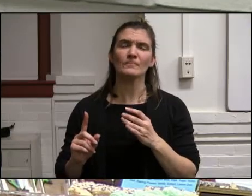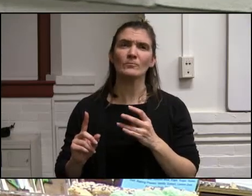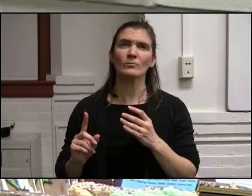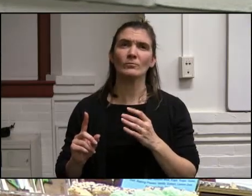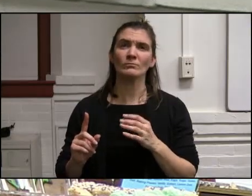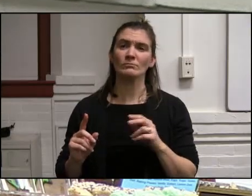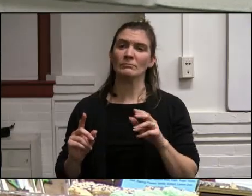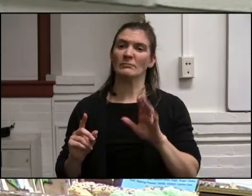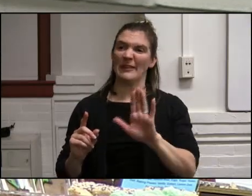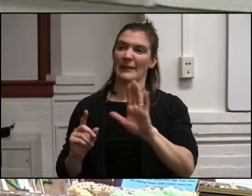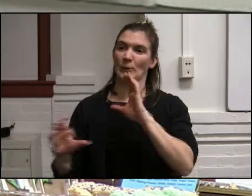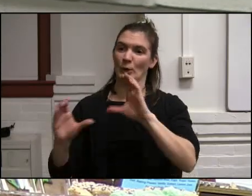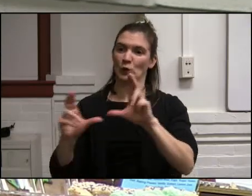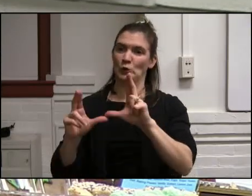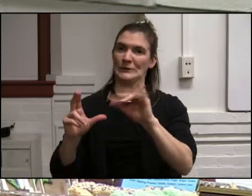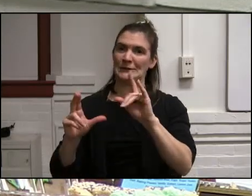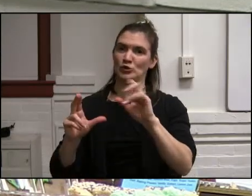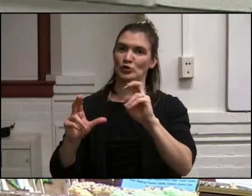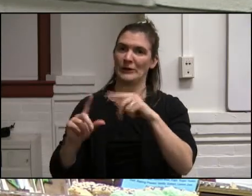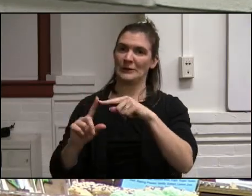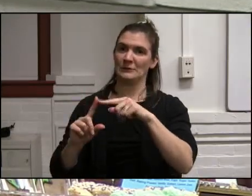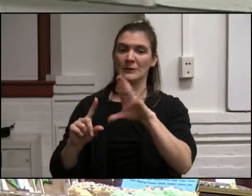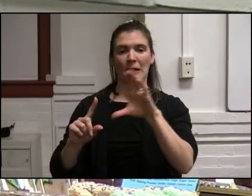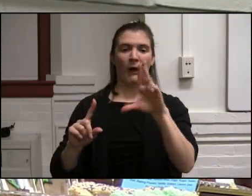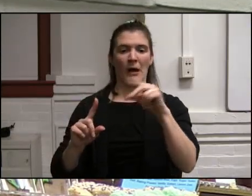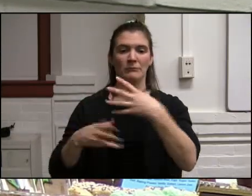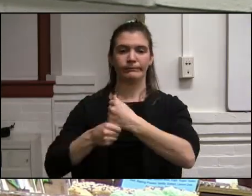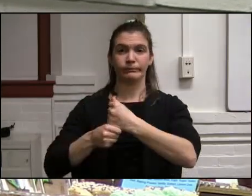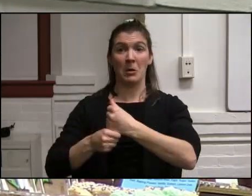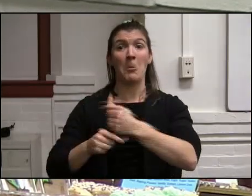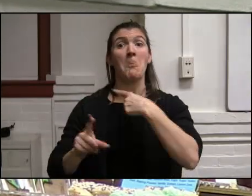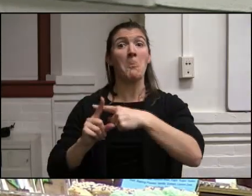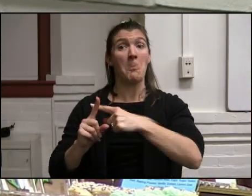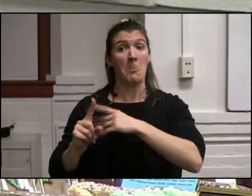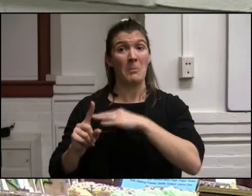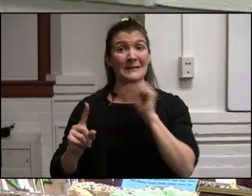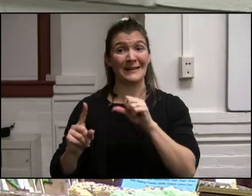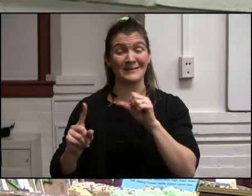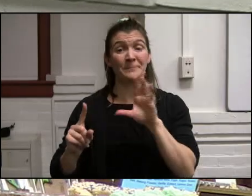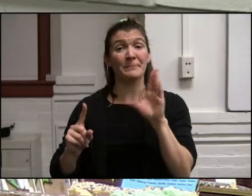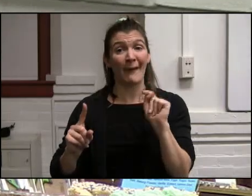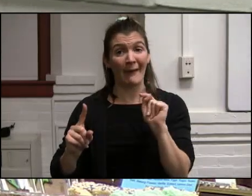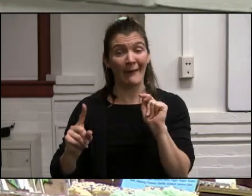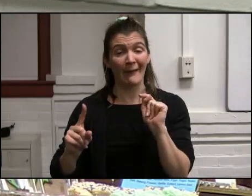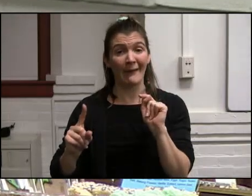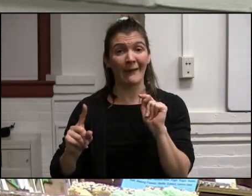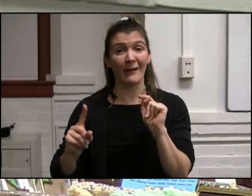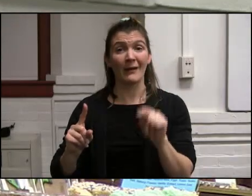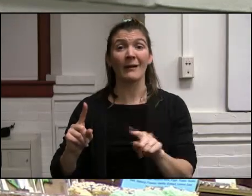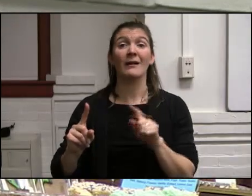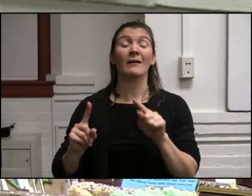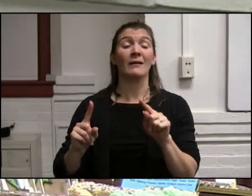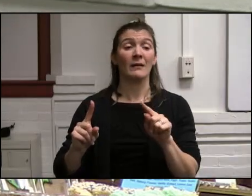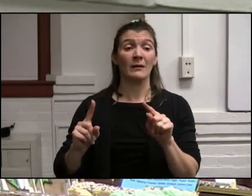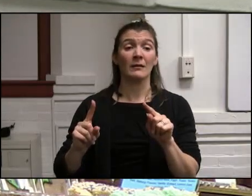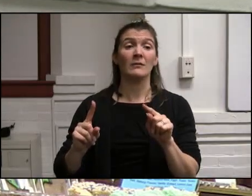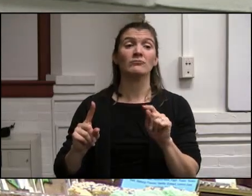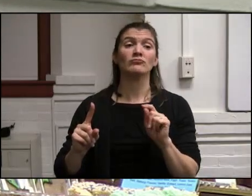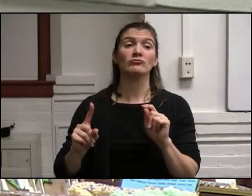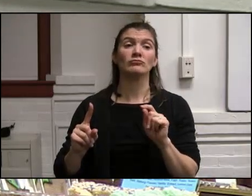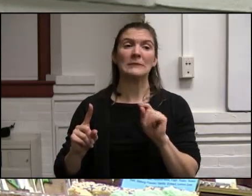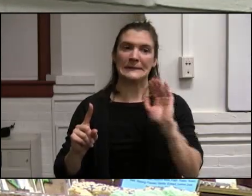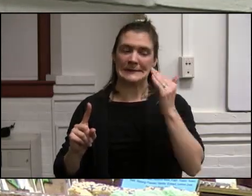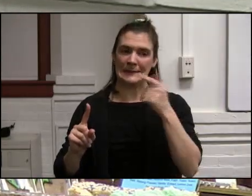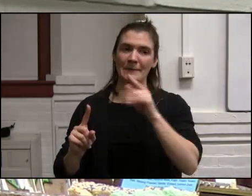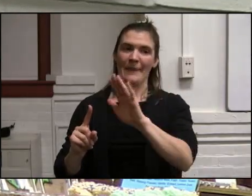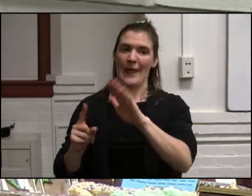the Union District and the advantages of that. But the primary one is that they